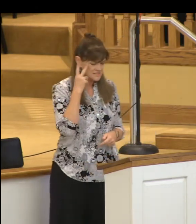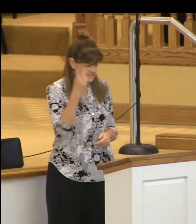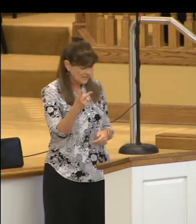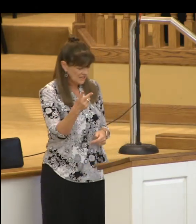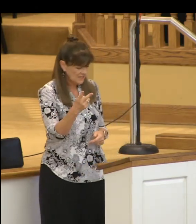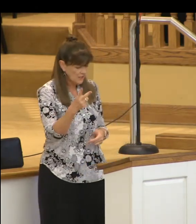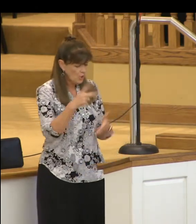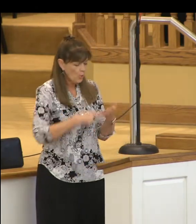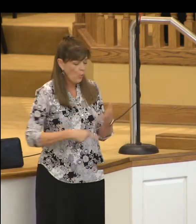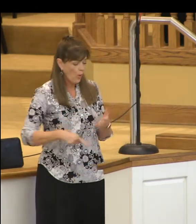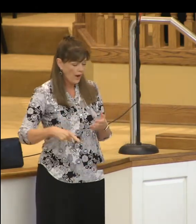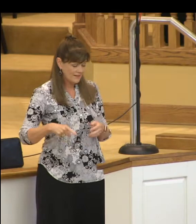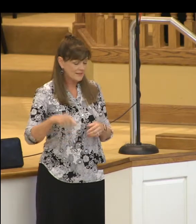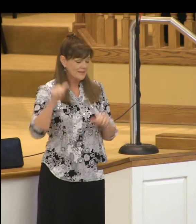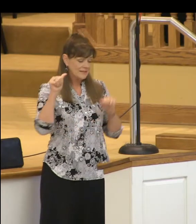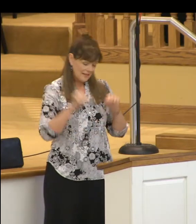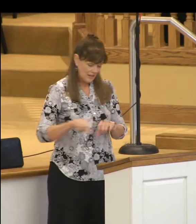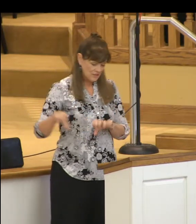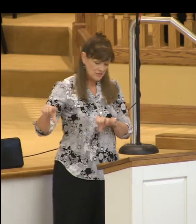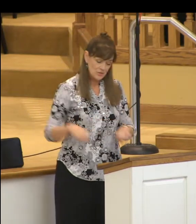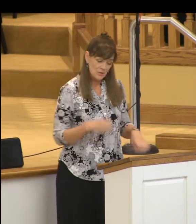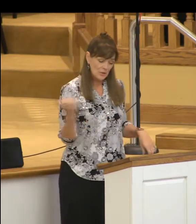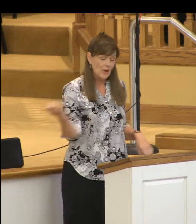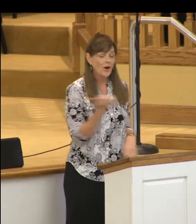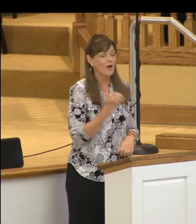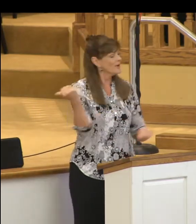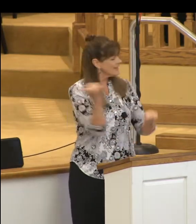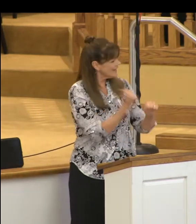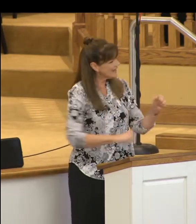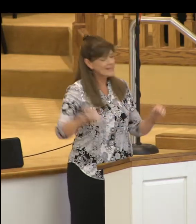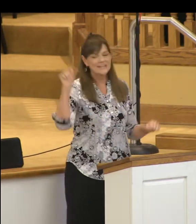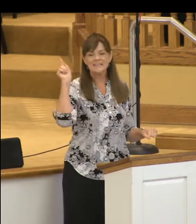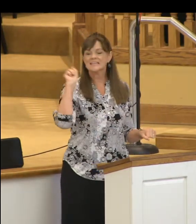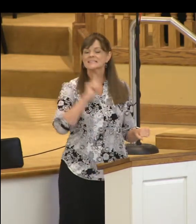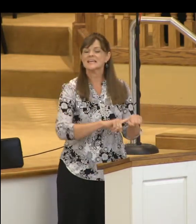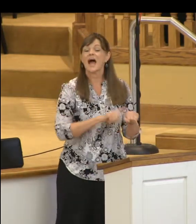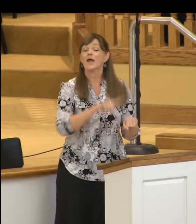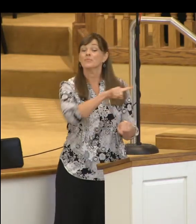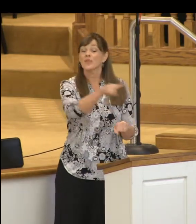do. Oh, any time that you